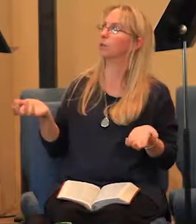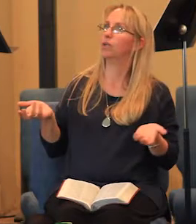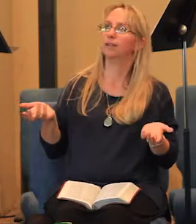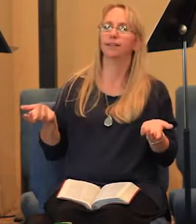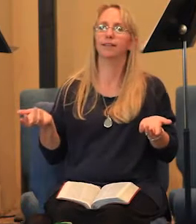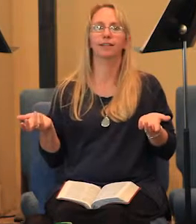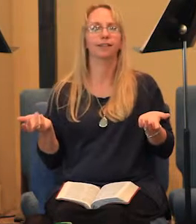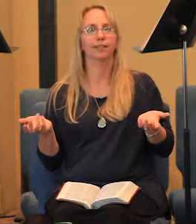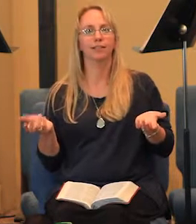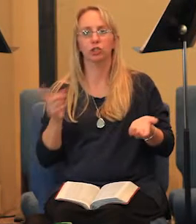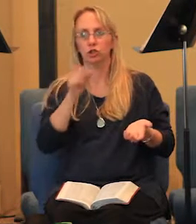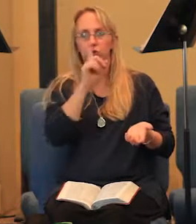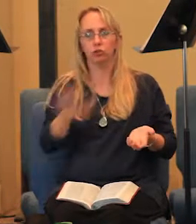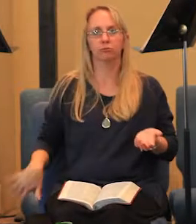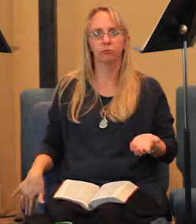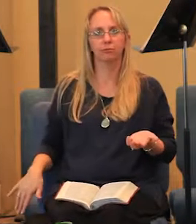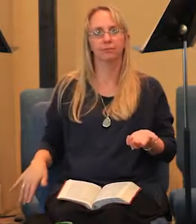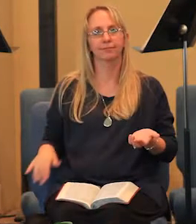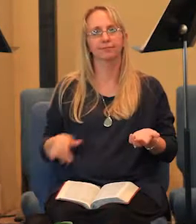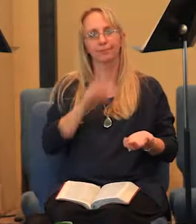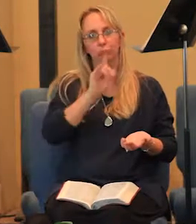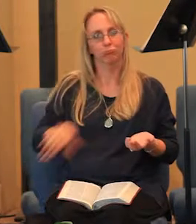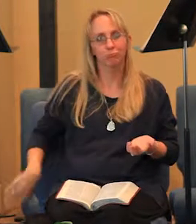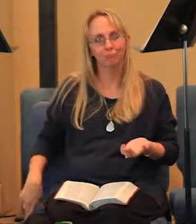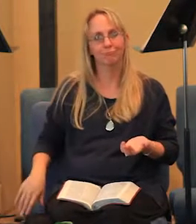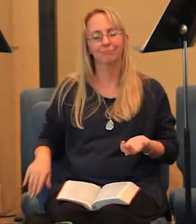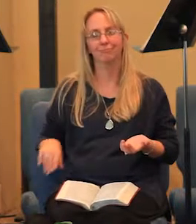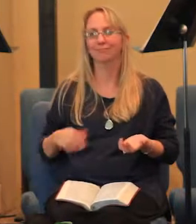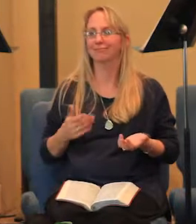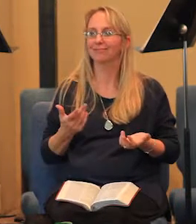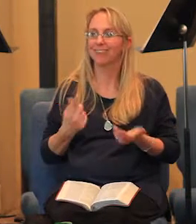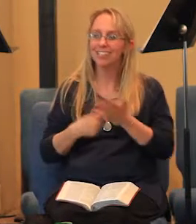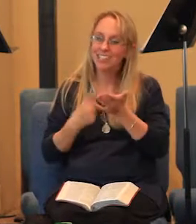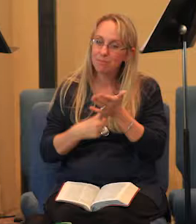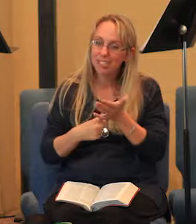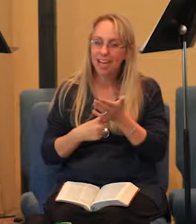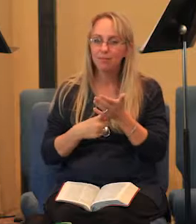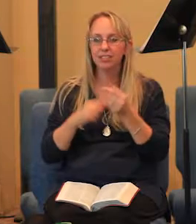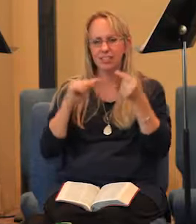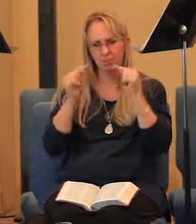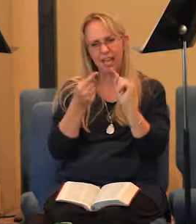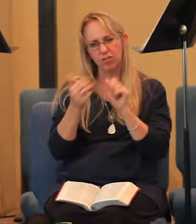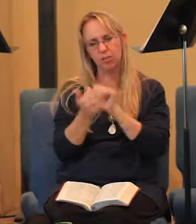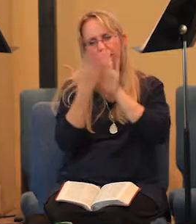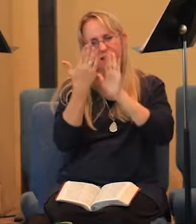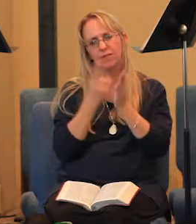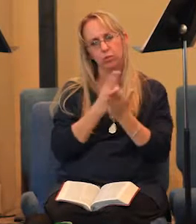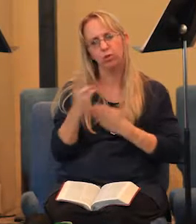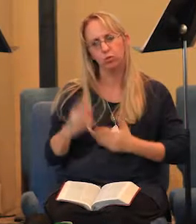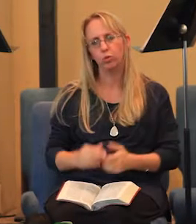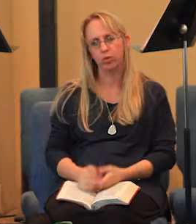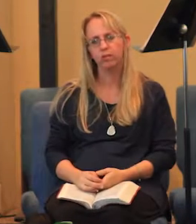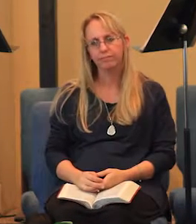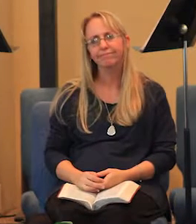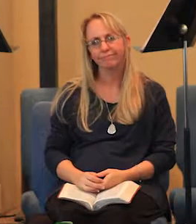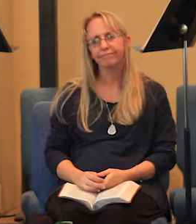about? Just shh, shh, shh. Sometimes it's painful to be confronted with the